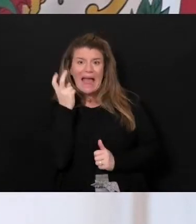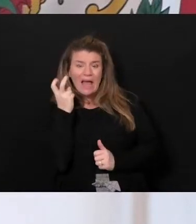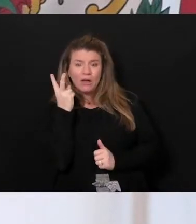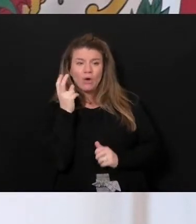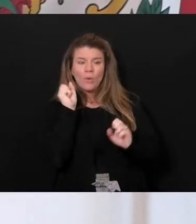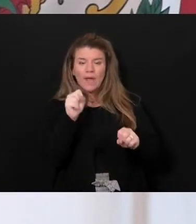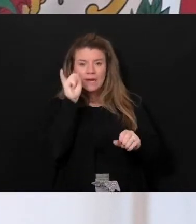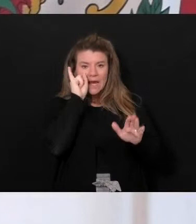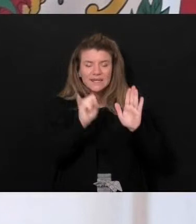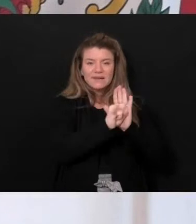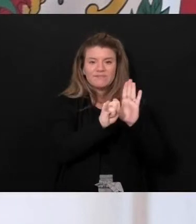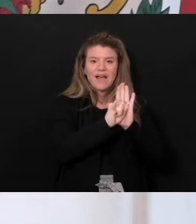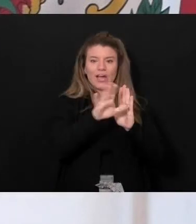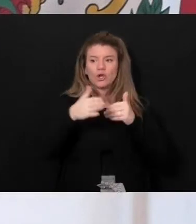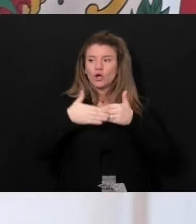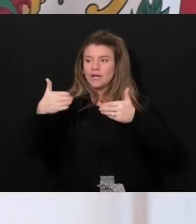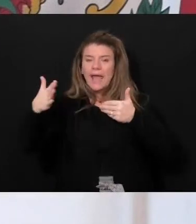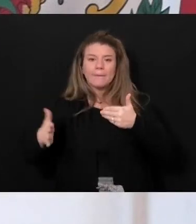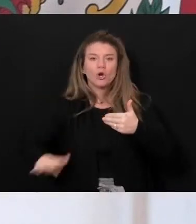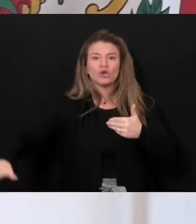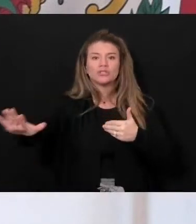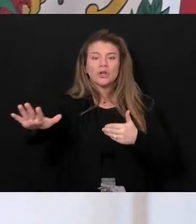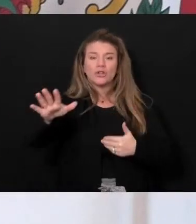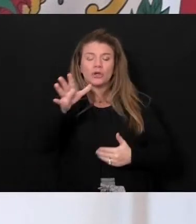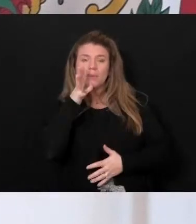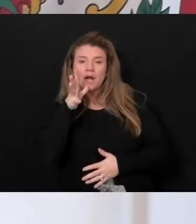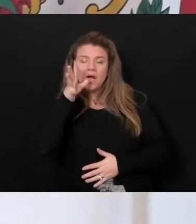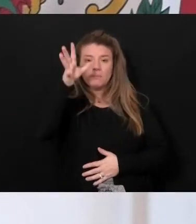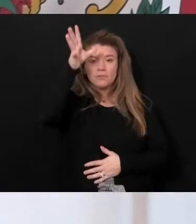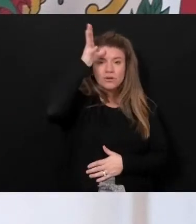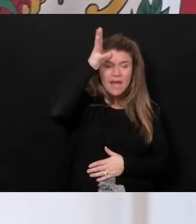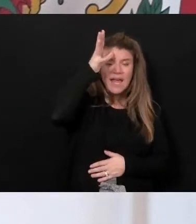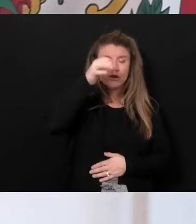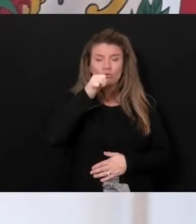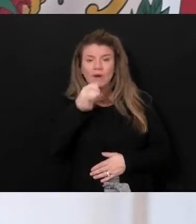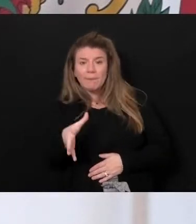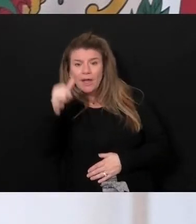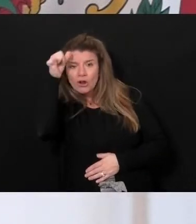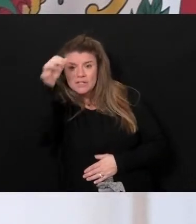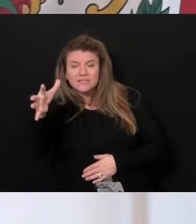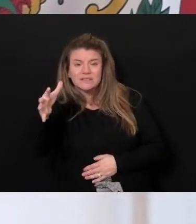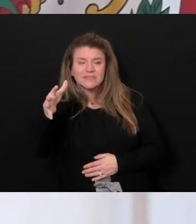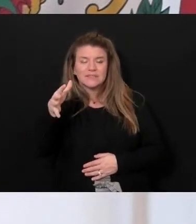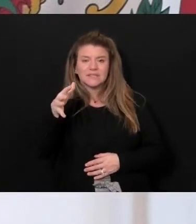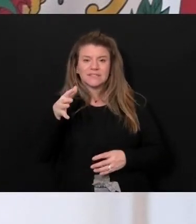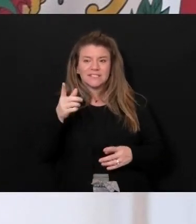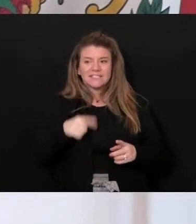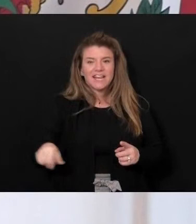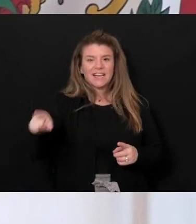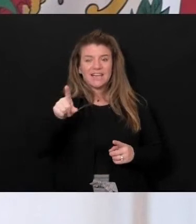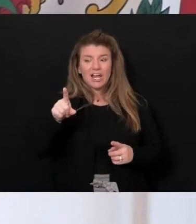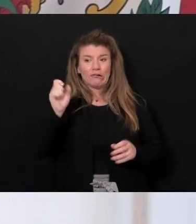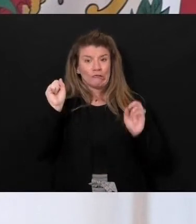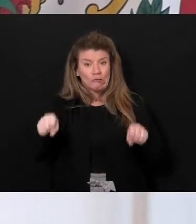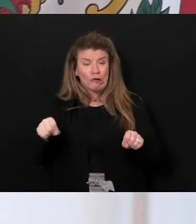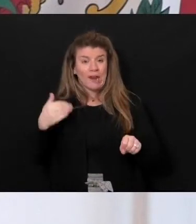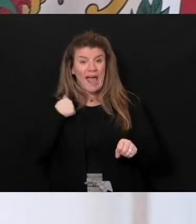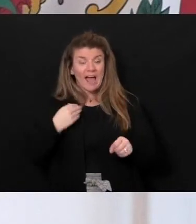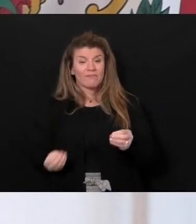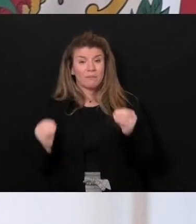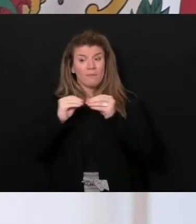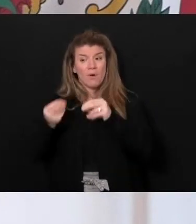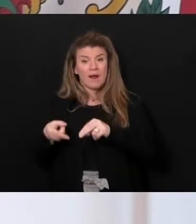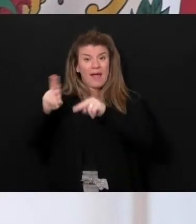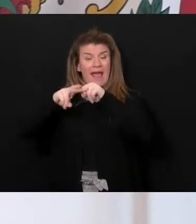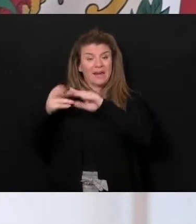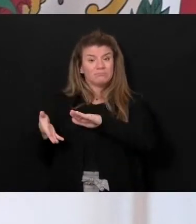your neighbors or your mom and dads or your grandpas that are not only having a problem with this, They're